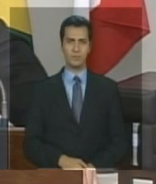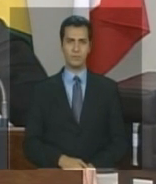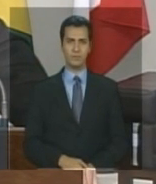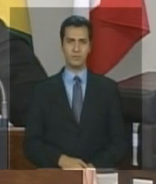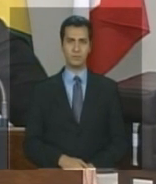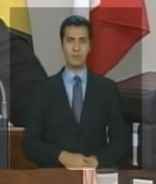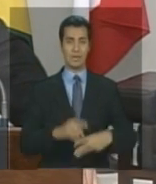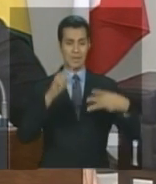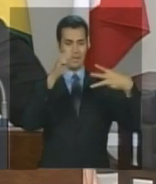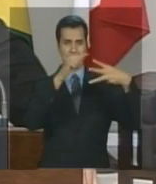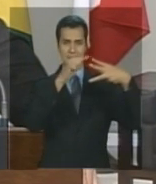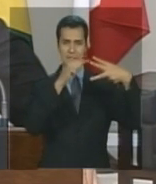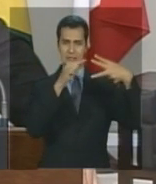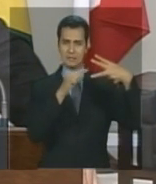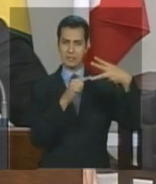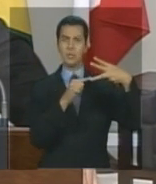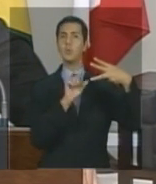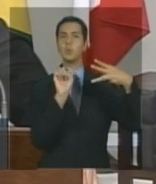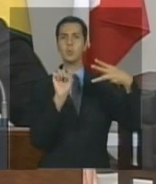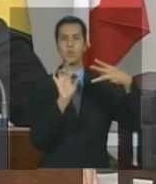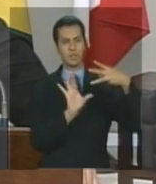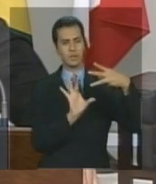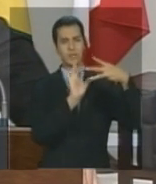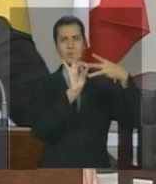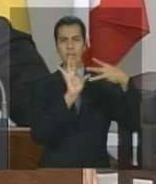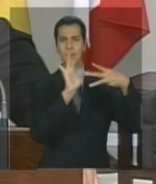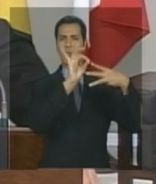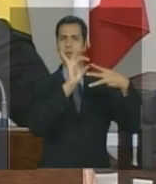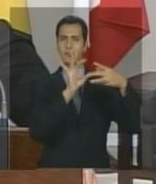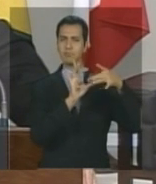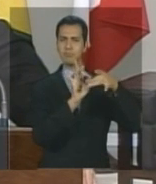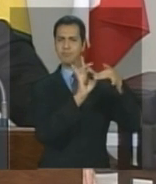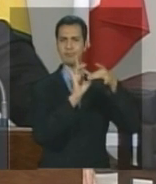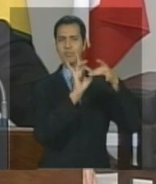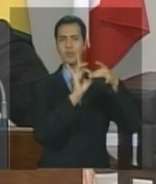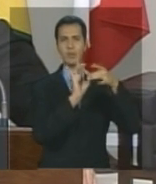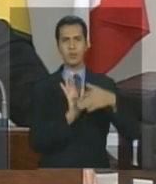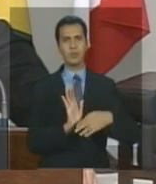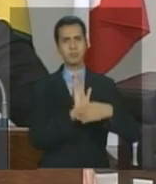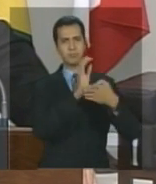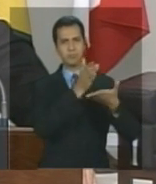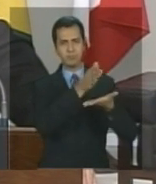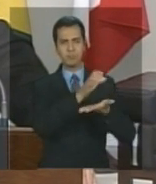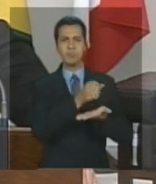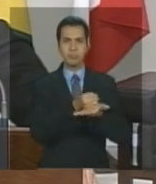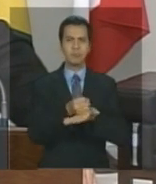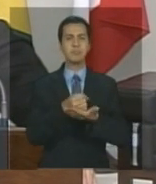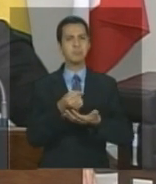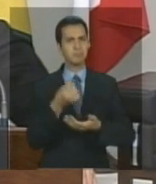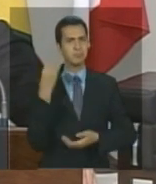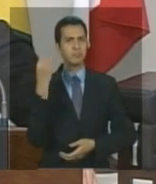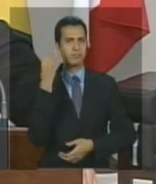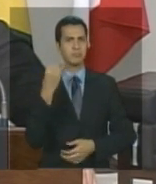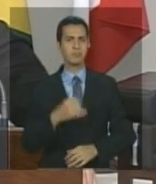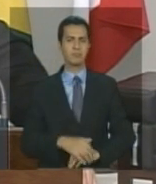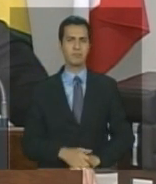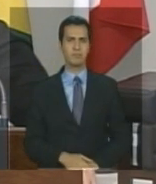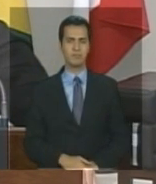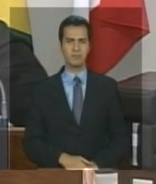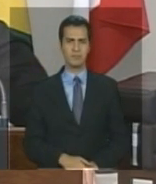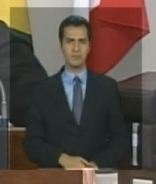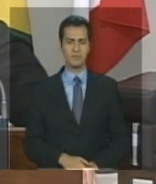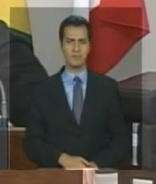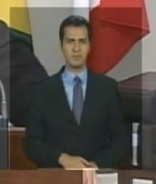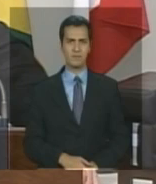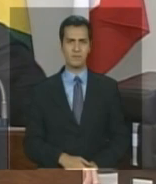quina desse triângulo reforça as outras duas. We have so many areas of potential collaboration between our